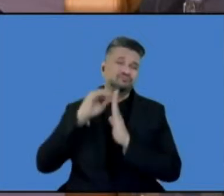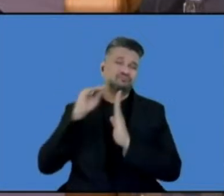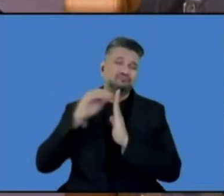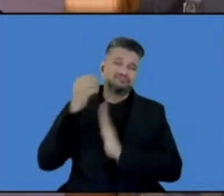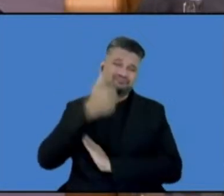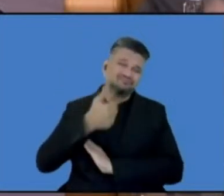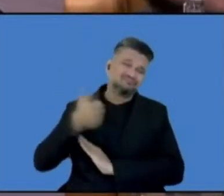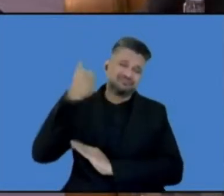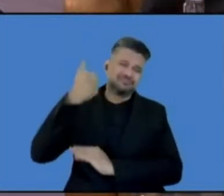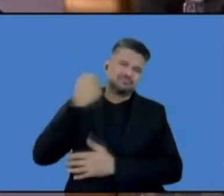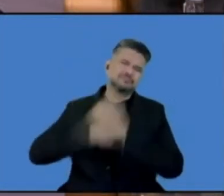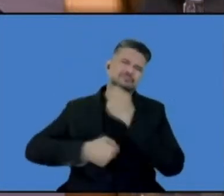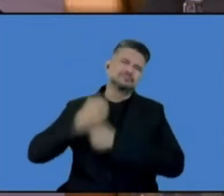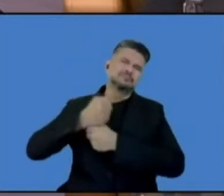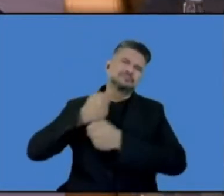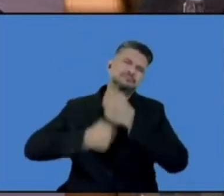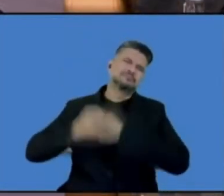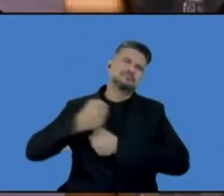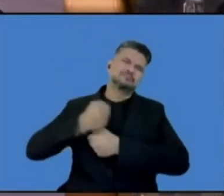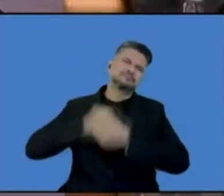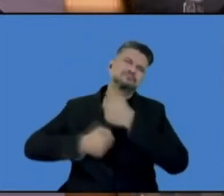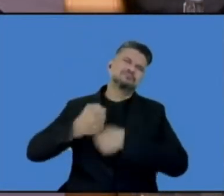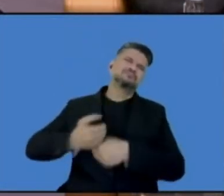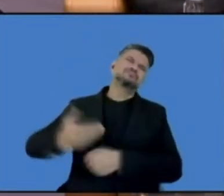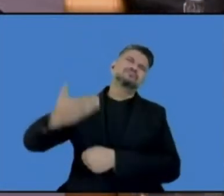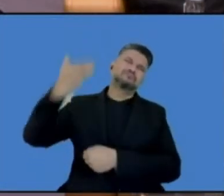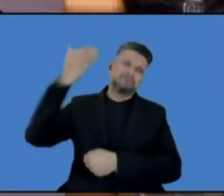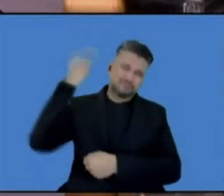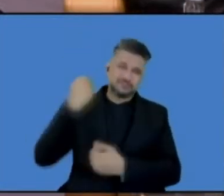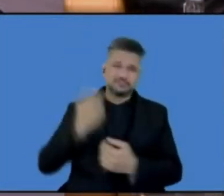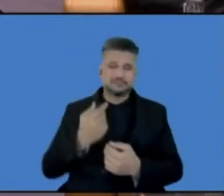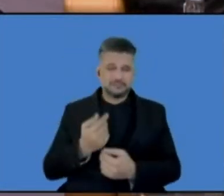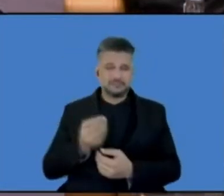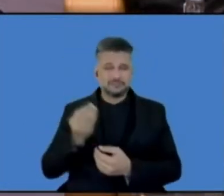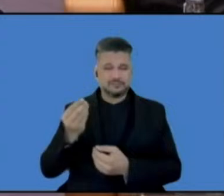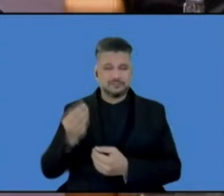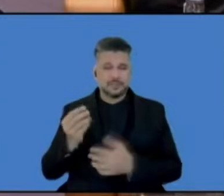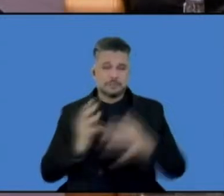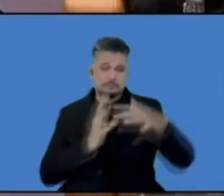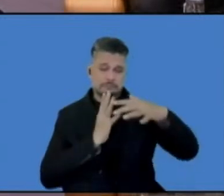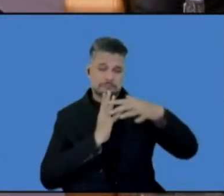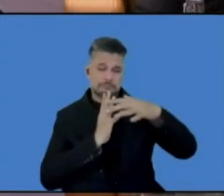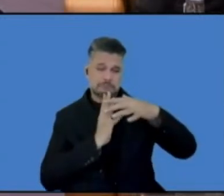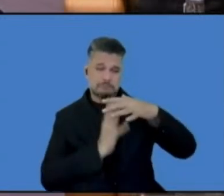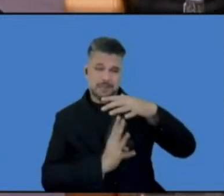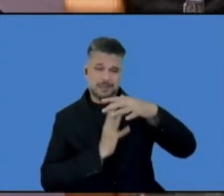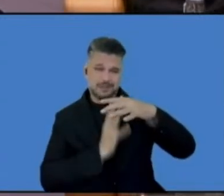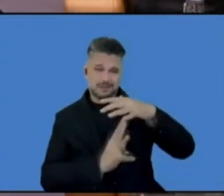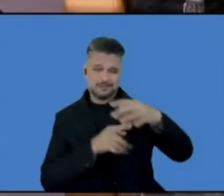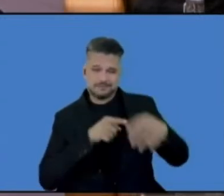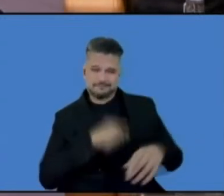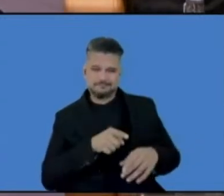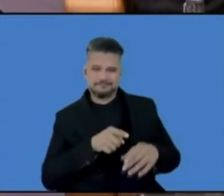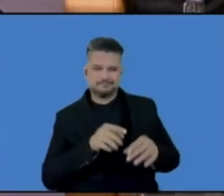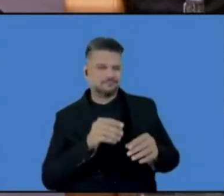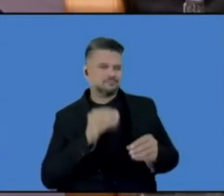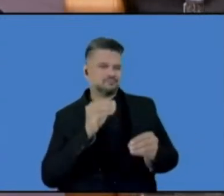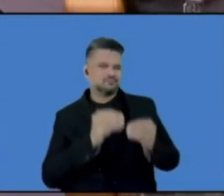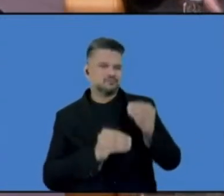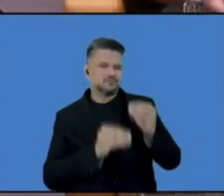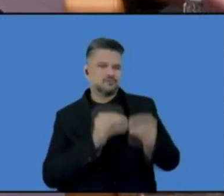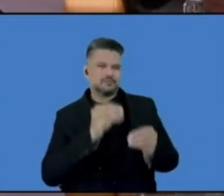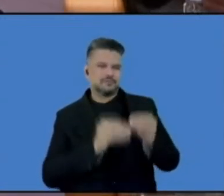ago, that migration is not a problem that we are trying to solve, that migration is reality that